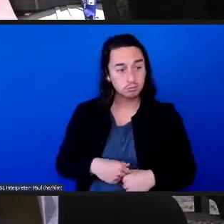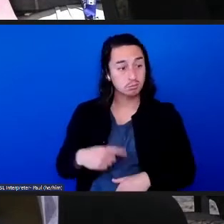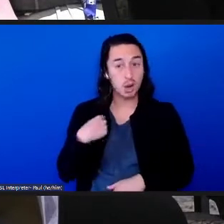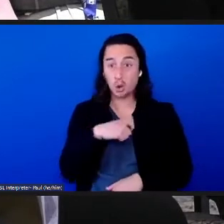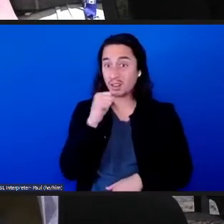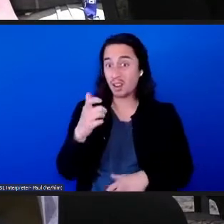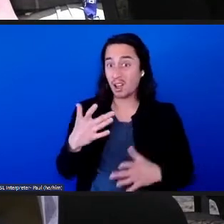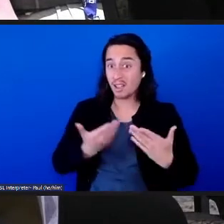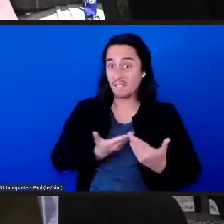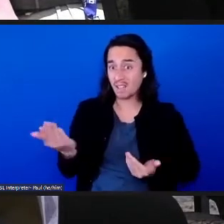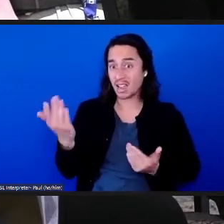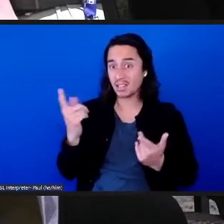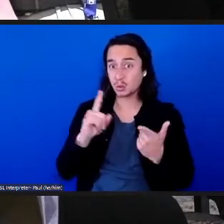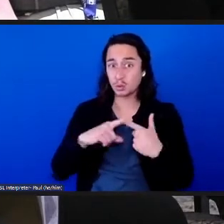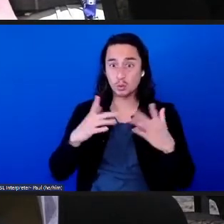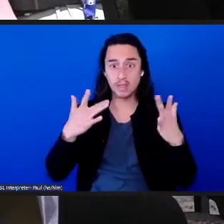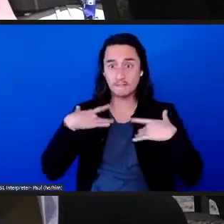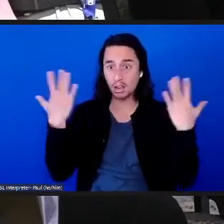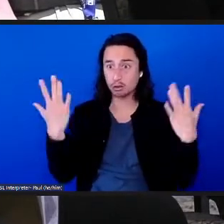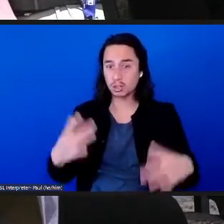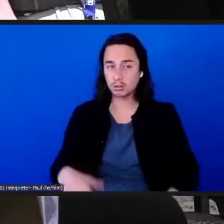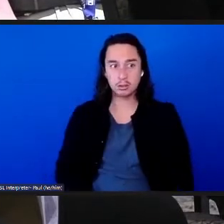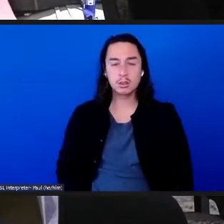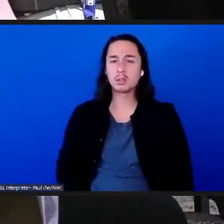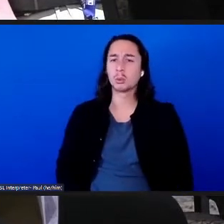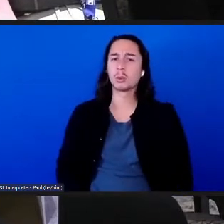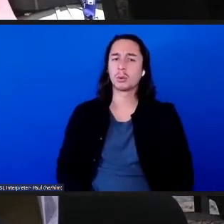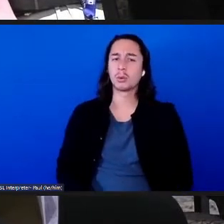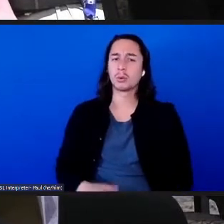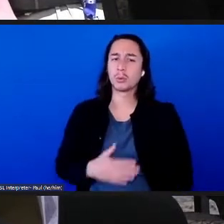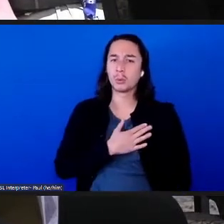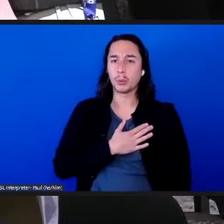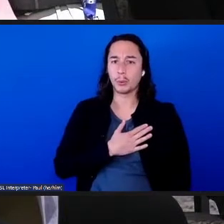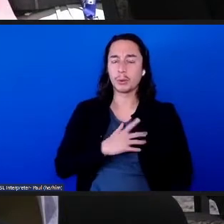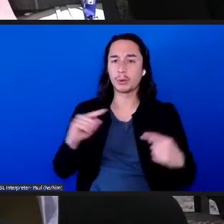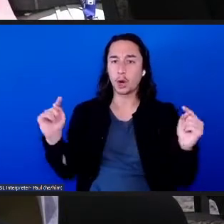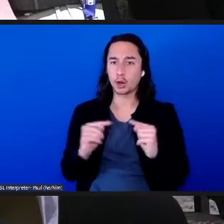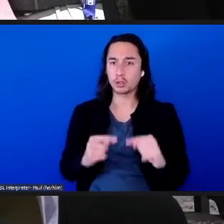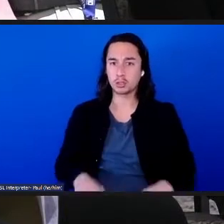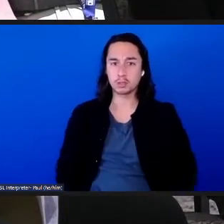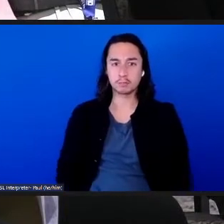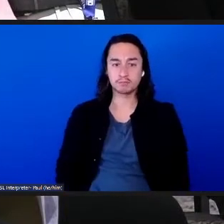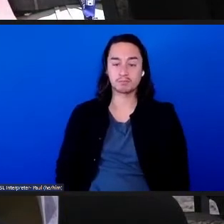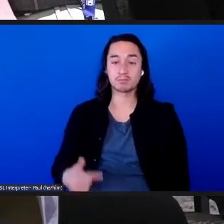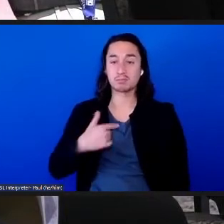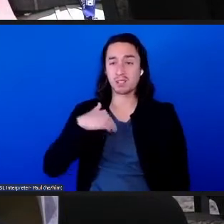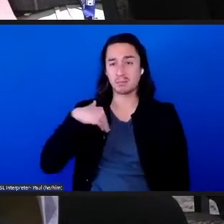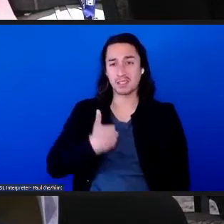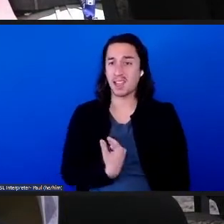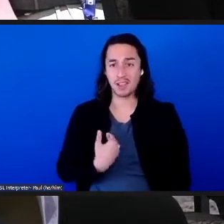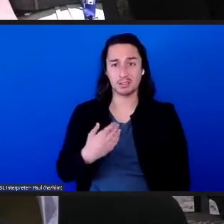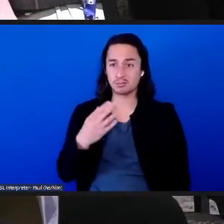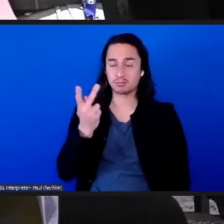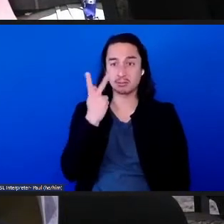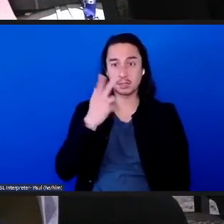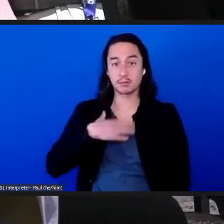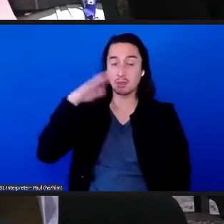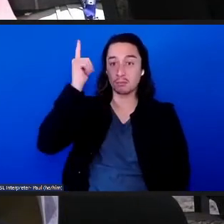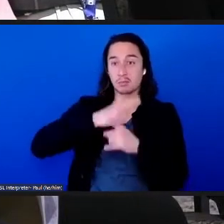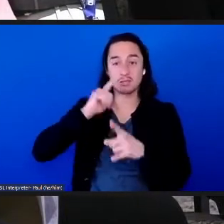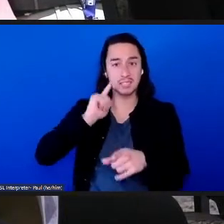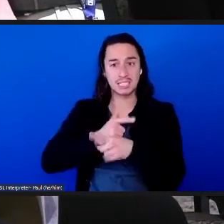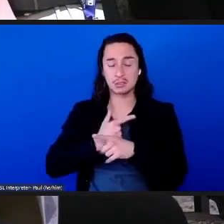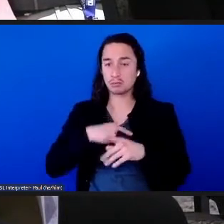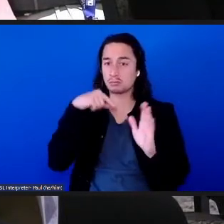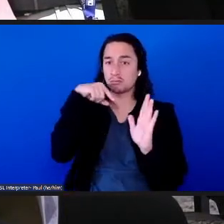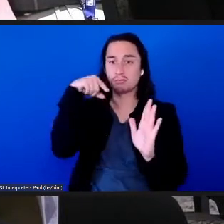That hurts. It hurts. I'm tired of seeing my brothers and sisters get murdered on